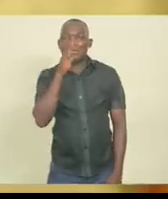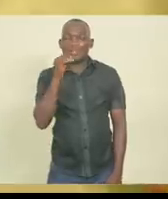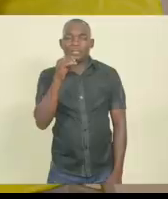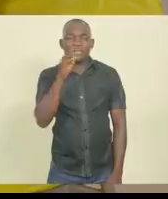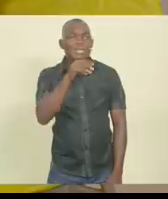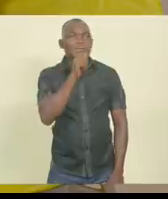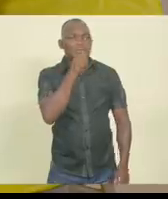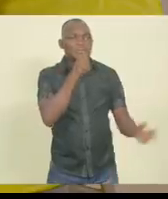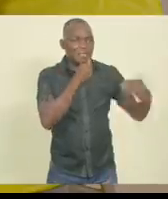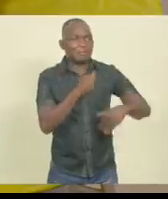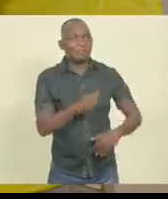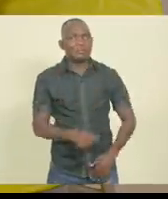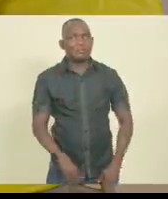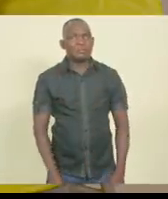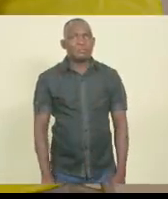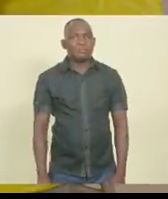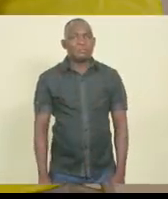Patience, come here.